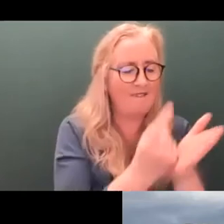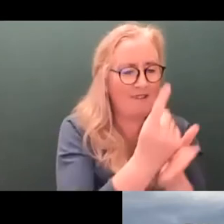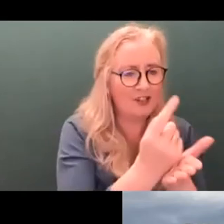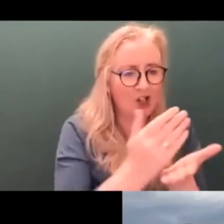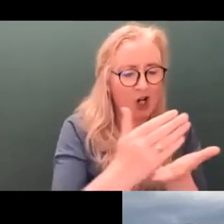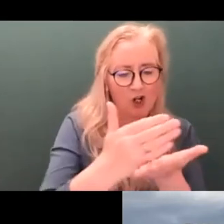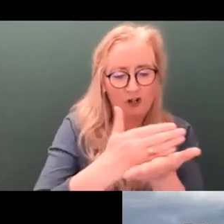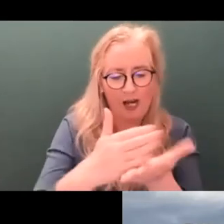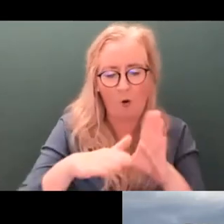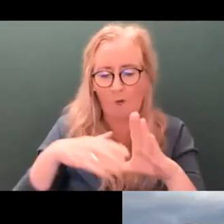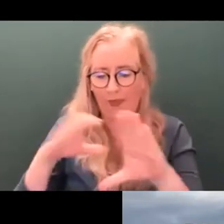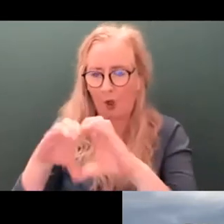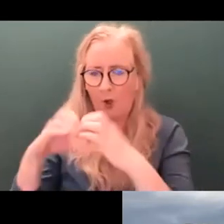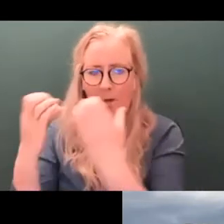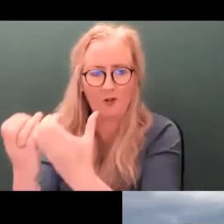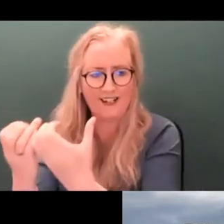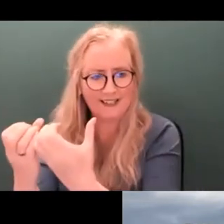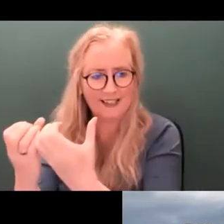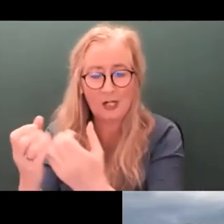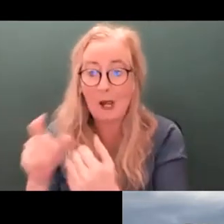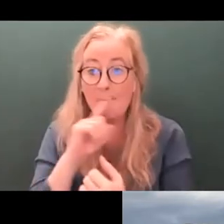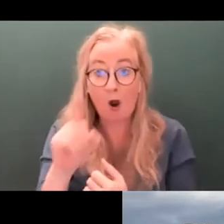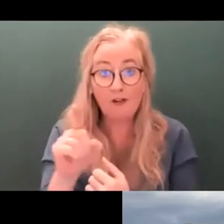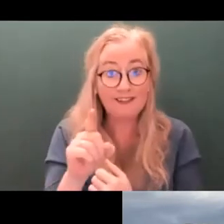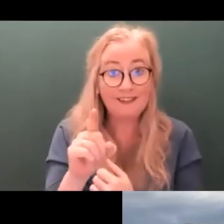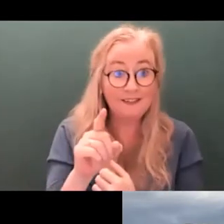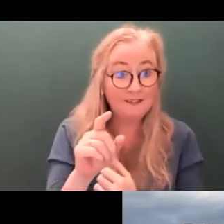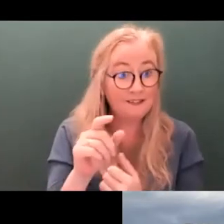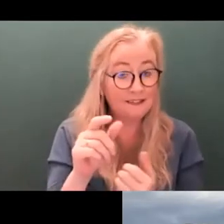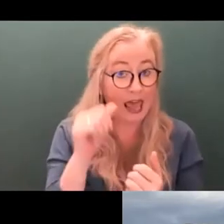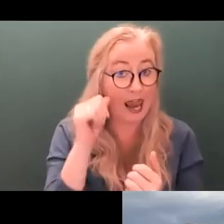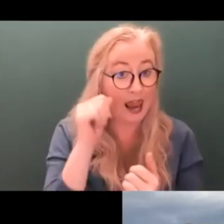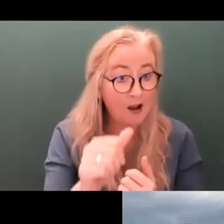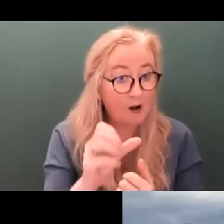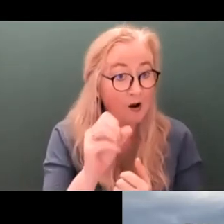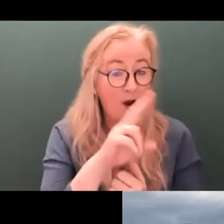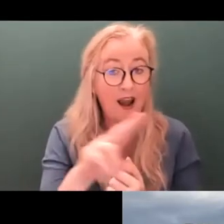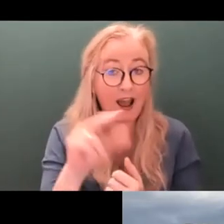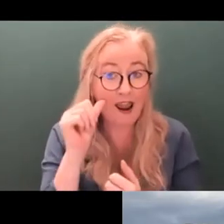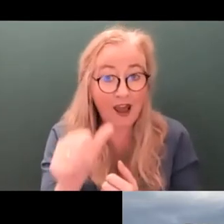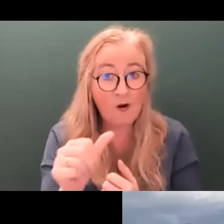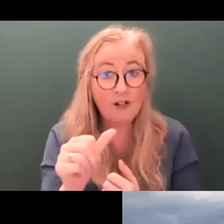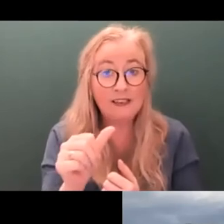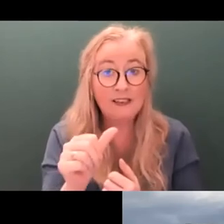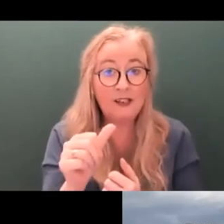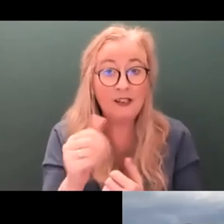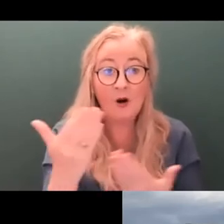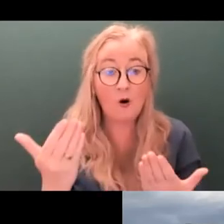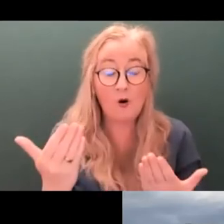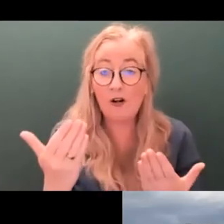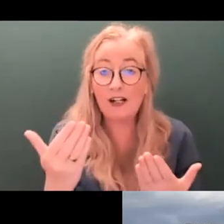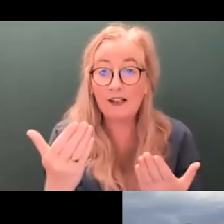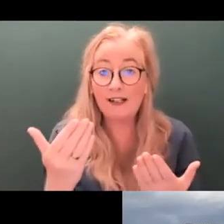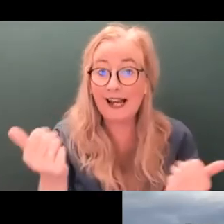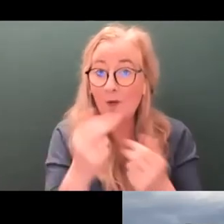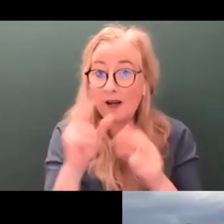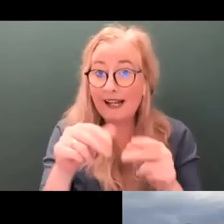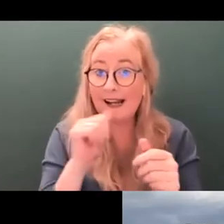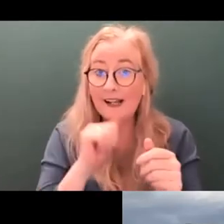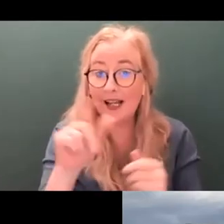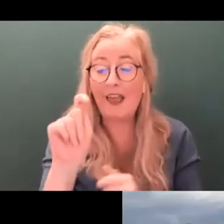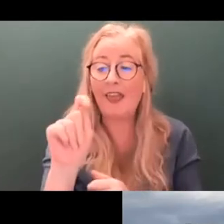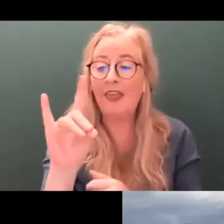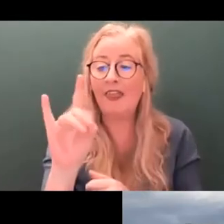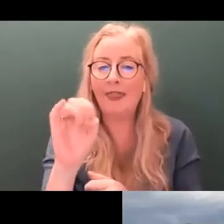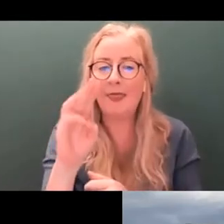But is there is it ruled out or ruled in? Or is that a question for someone that may not be at the seminar today? So I can